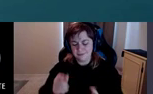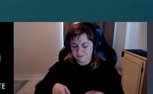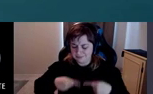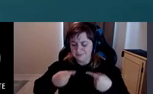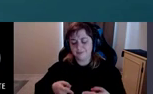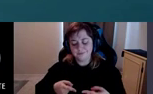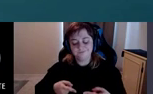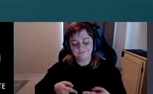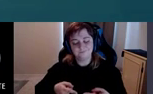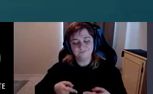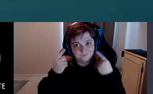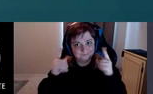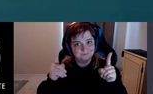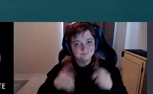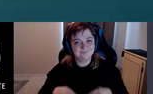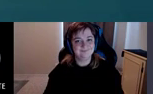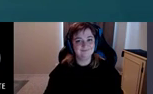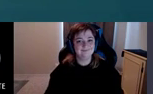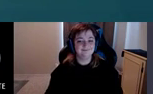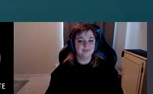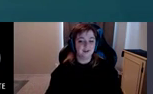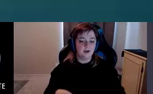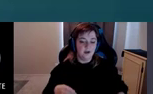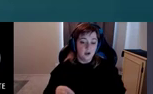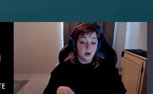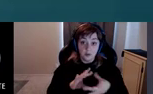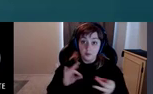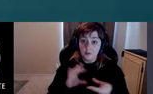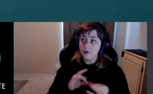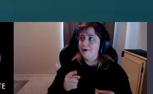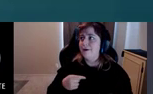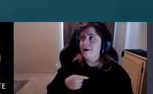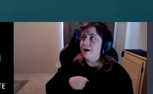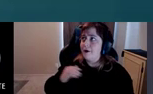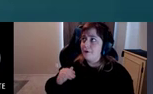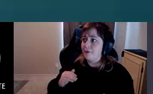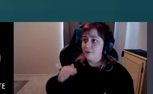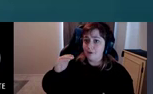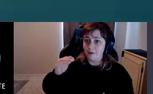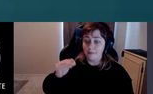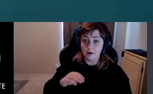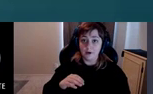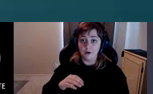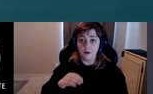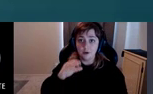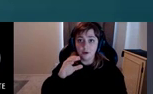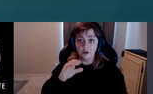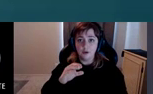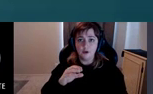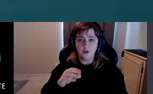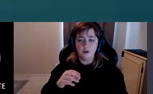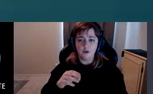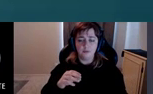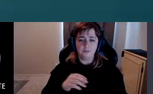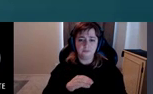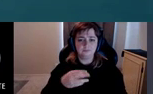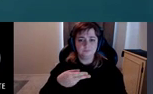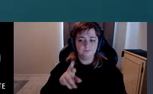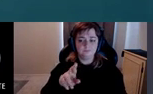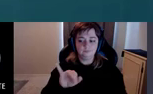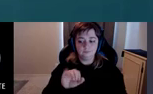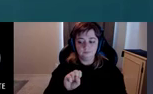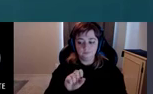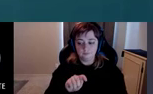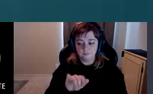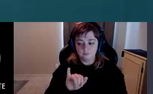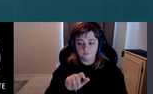aligns with what you're talking about. So Marie says, I grew up in a fundamentalist Christian household, and many of the stories I have read of Muslim girls growing